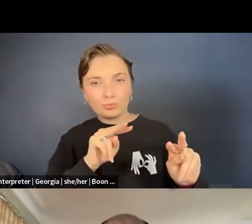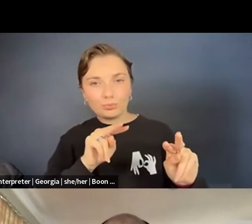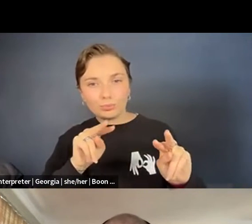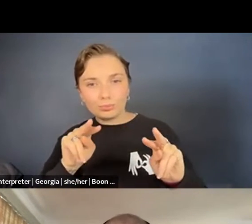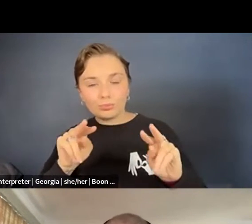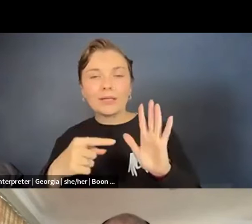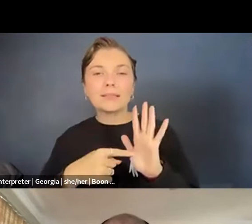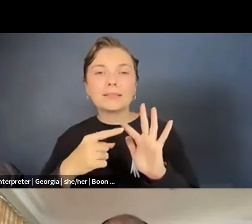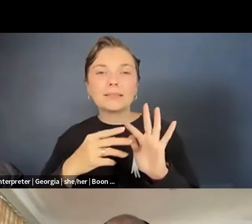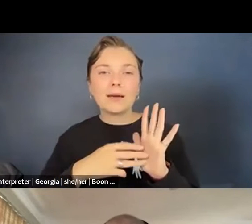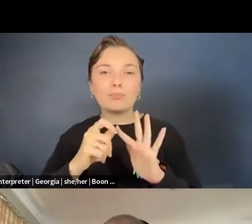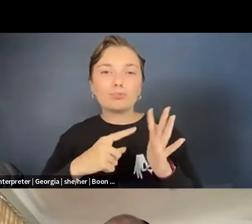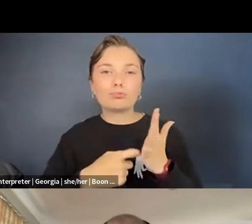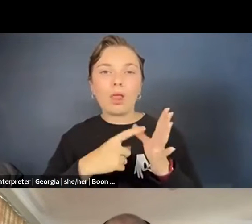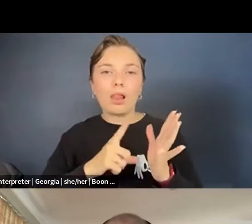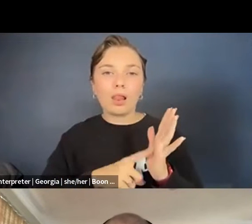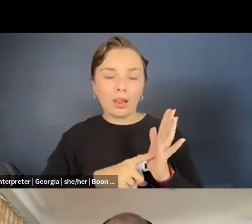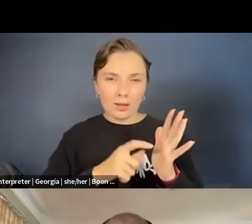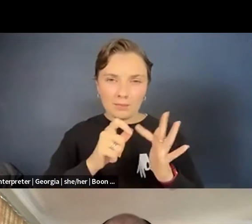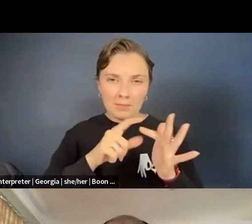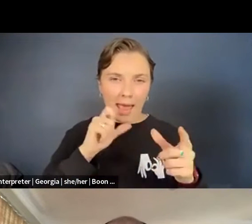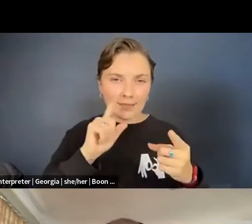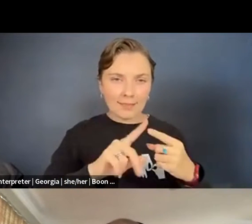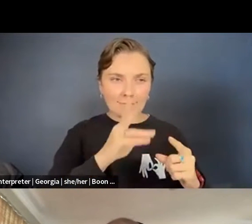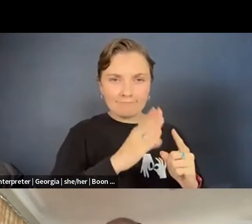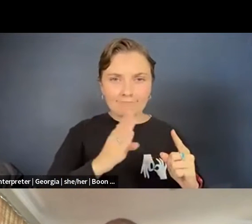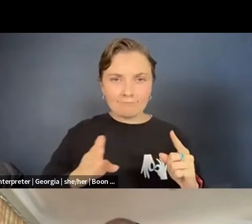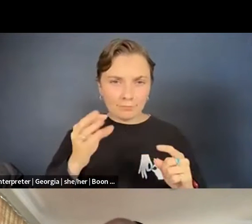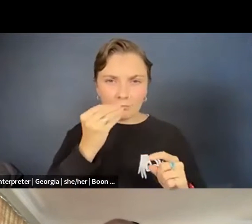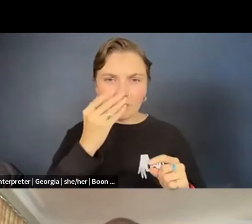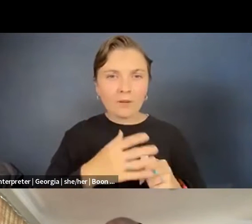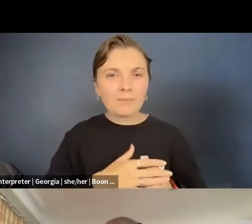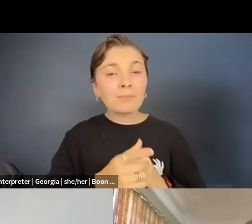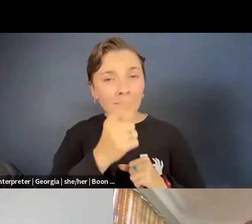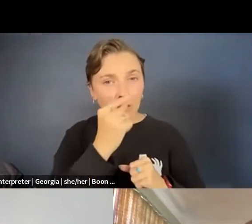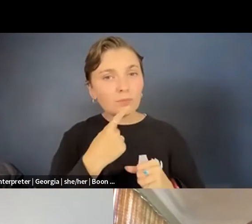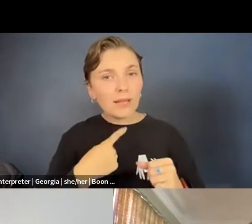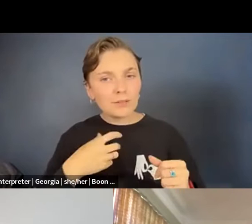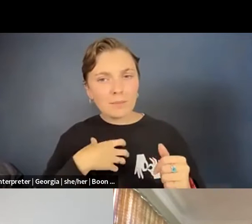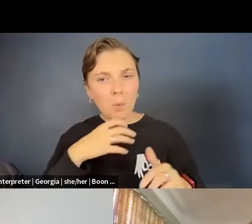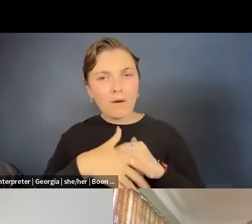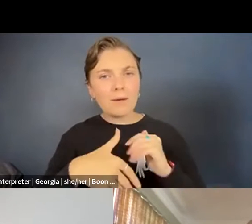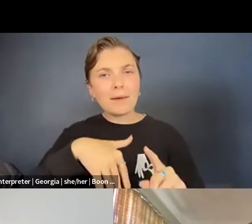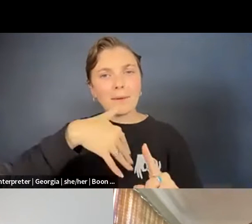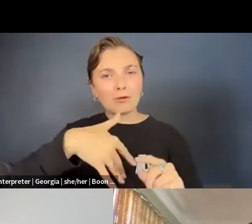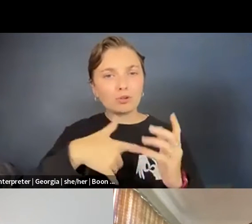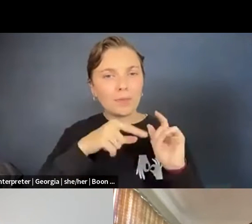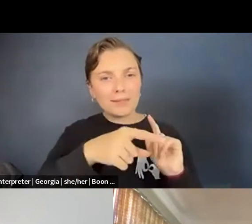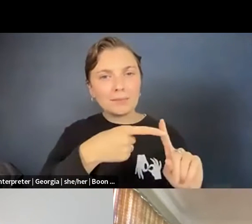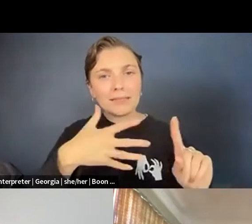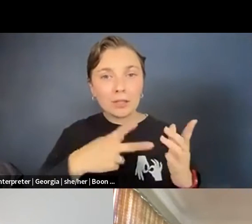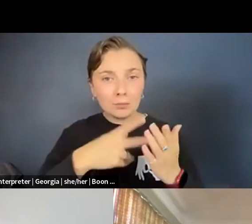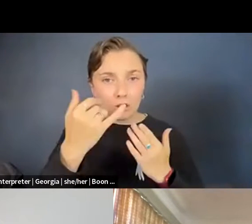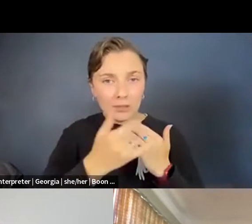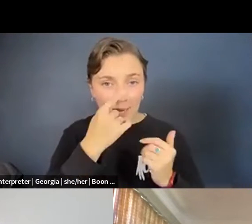as it does too. The pace of it is very beautifully considered. Would you like to tell us more about the background to this particular project?